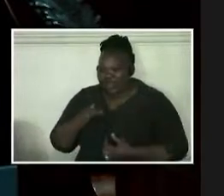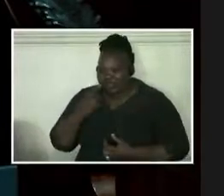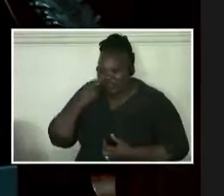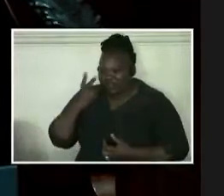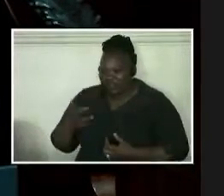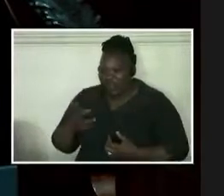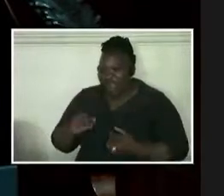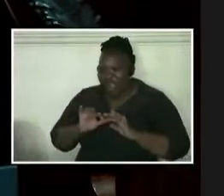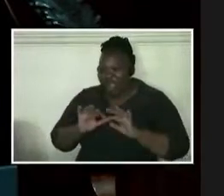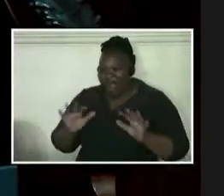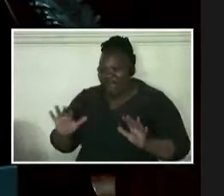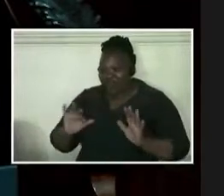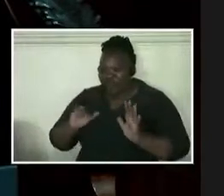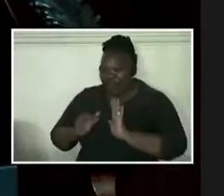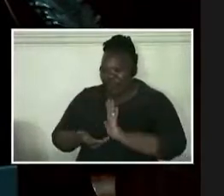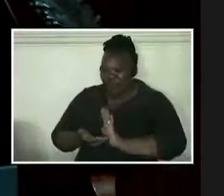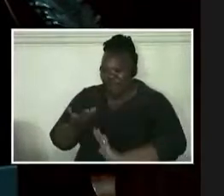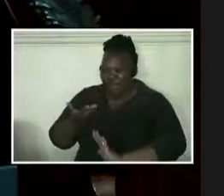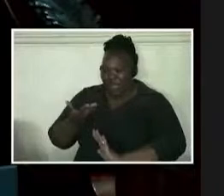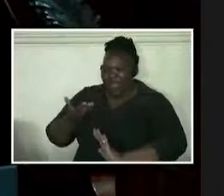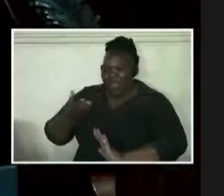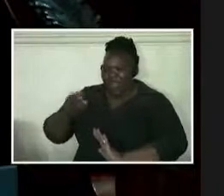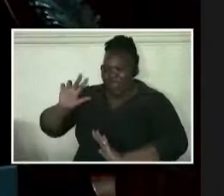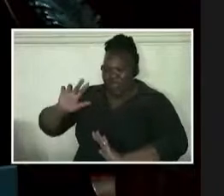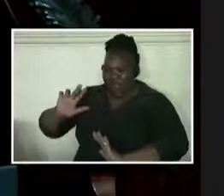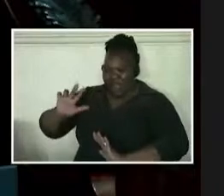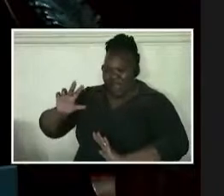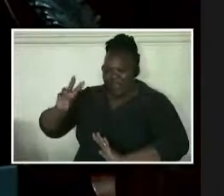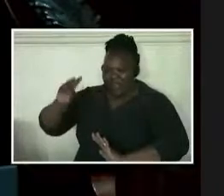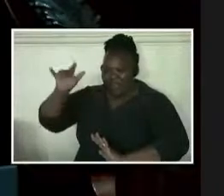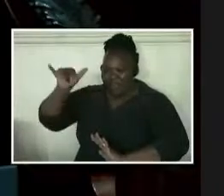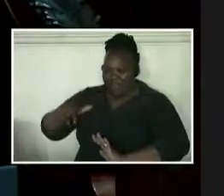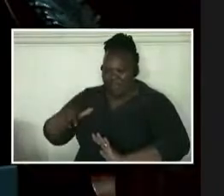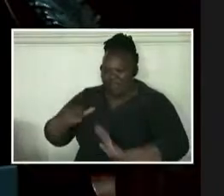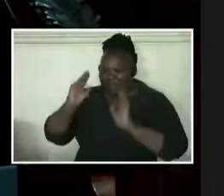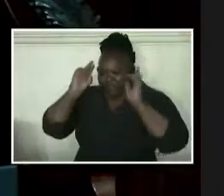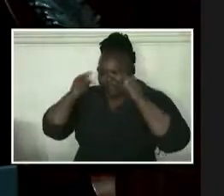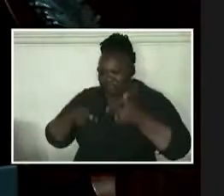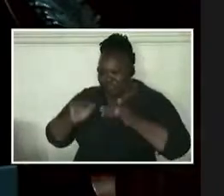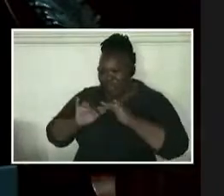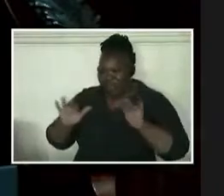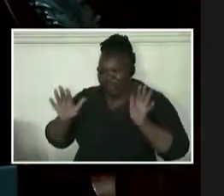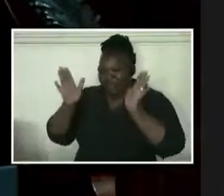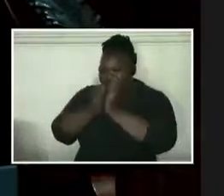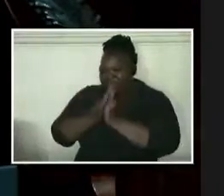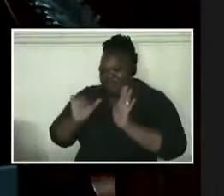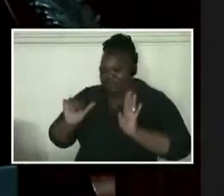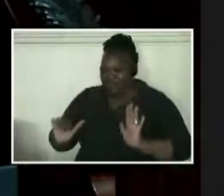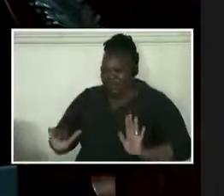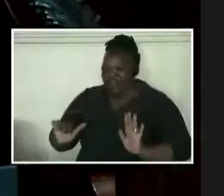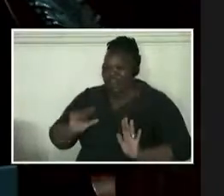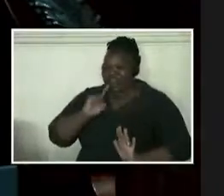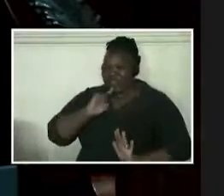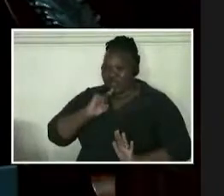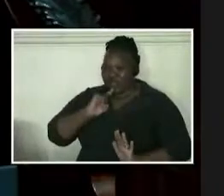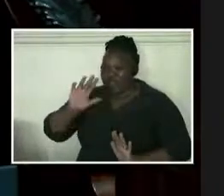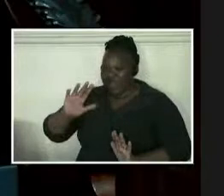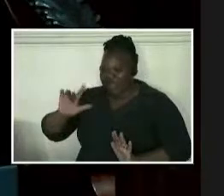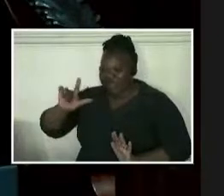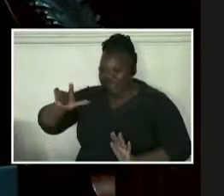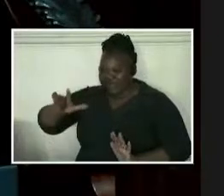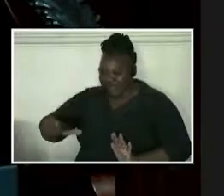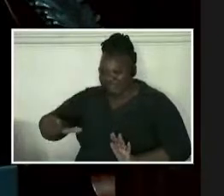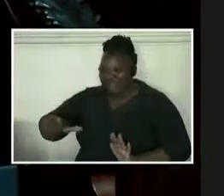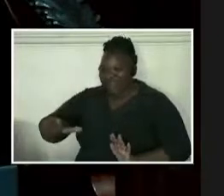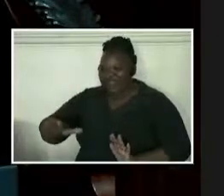infection rate for as of the 9th of may we province there was a lunatic sexual element about 16 097 due to recovery